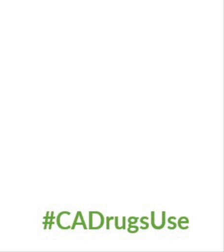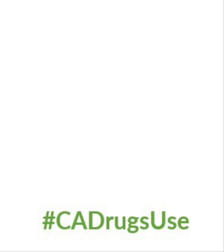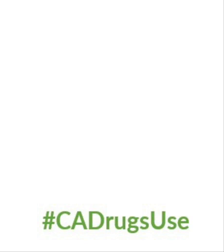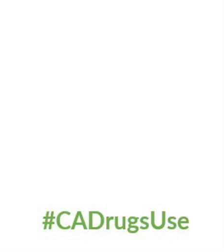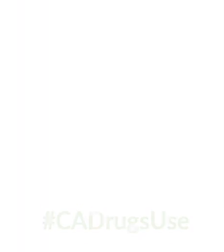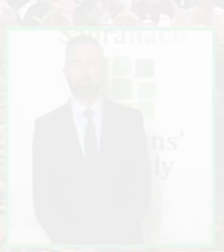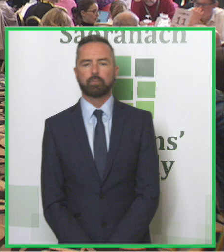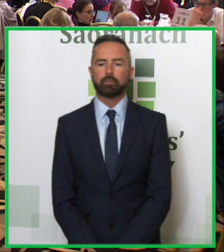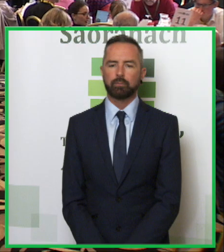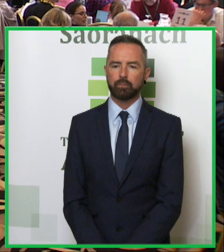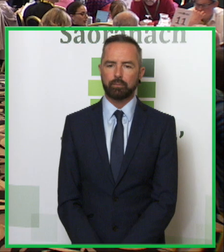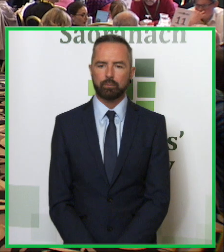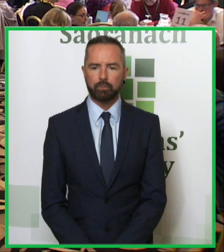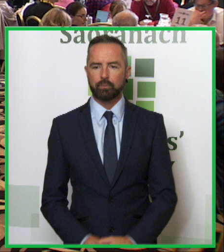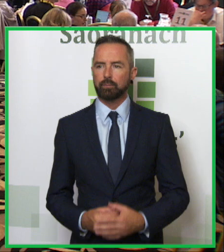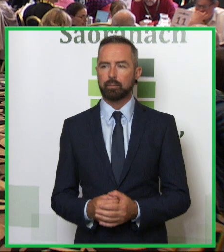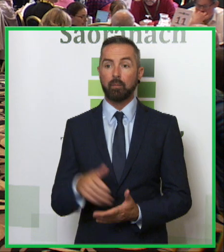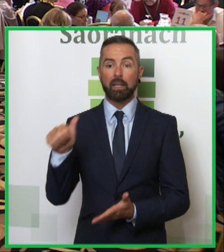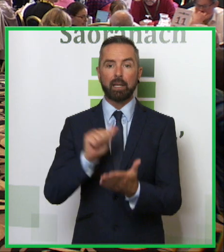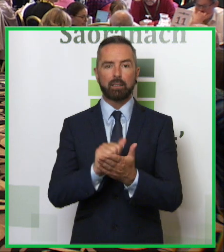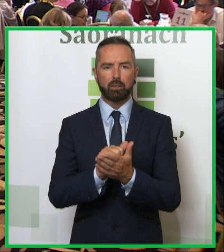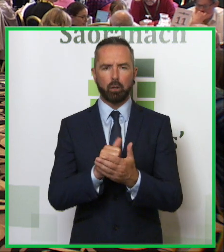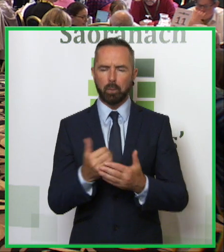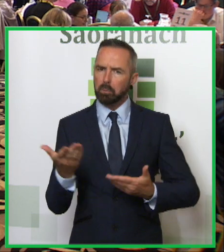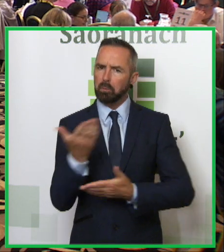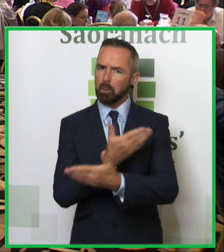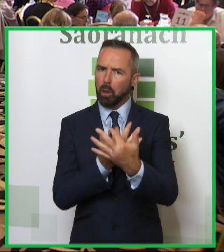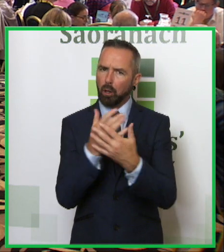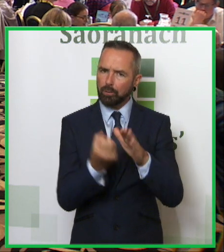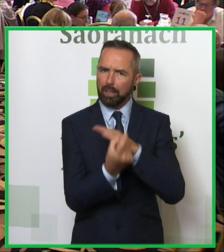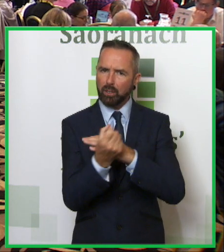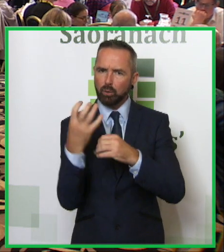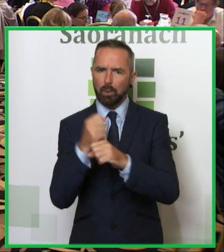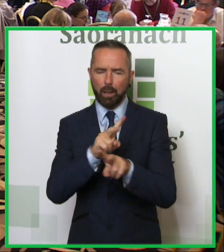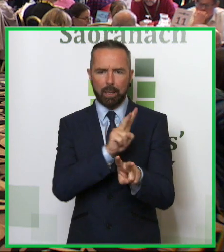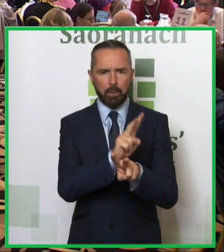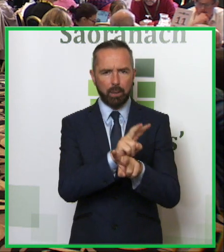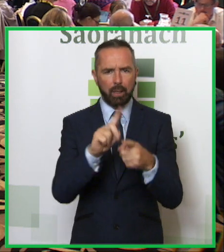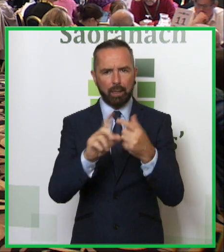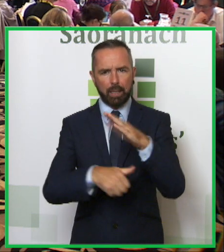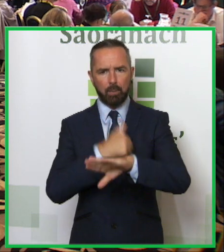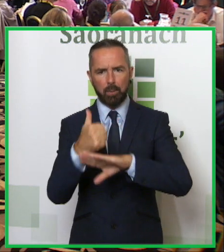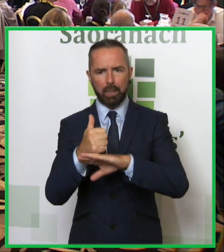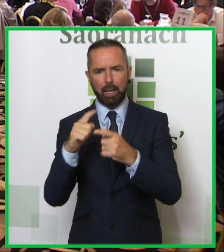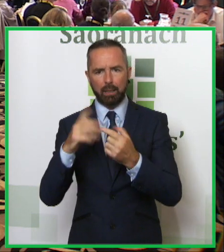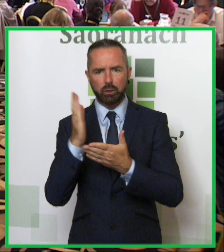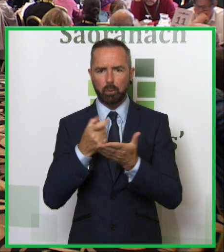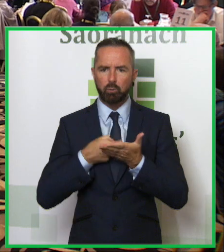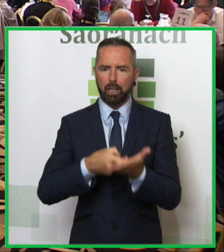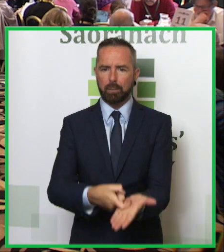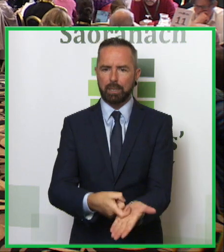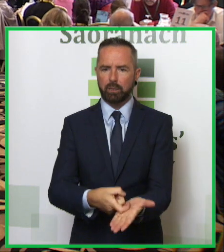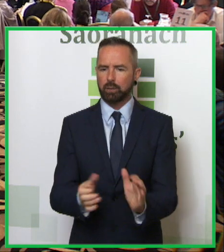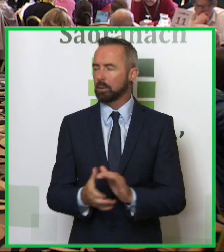range of discussions you've had on a range of issues, particularly around political oversight and implementation of the recommendations. Thanks,